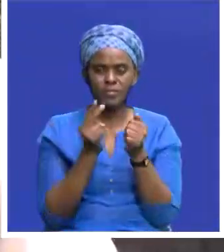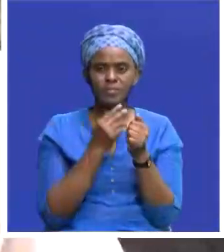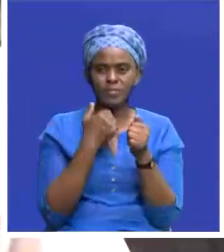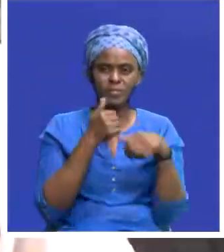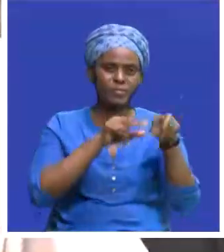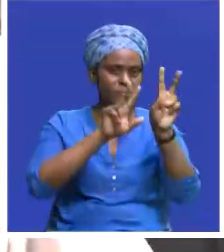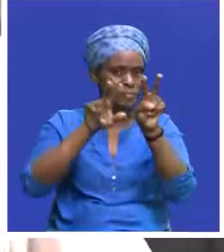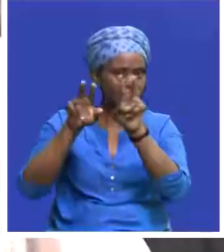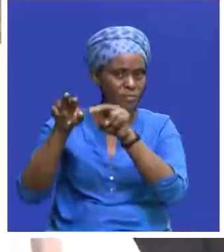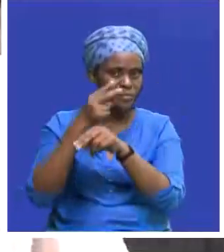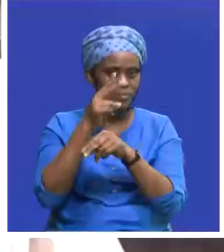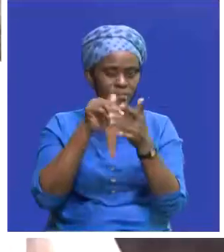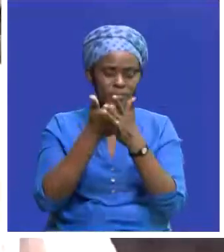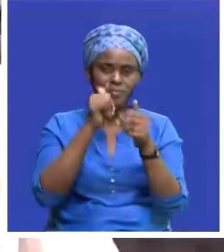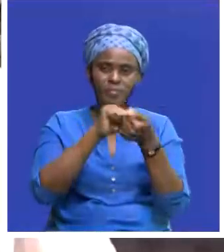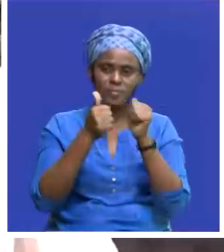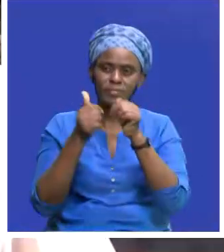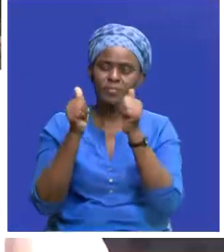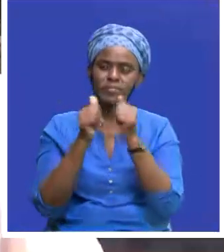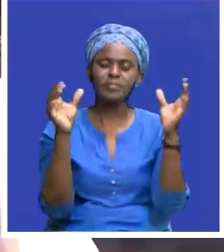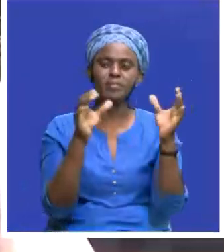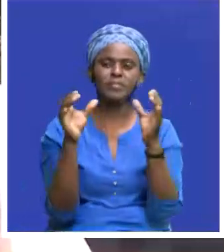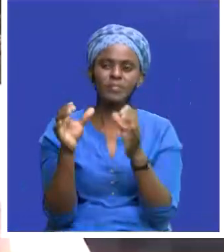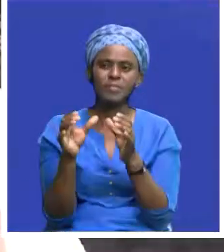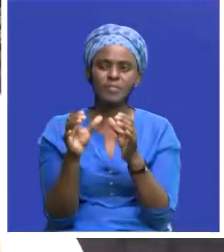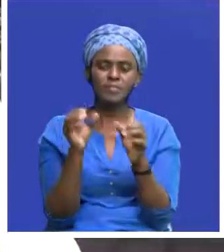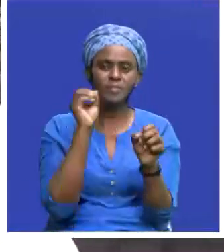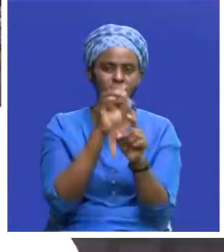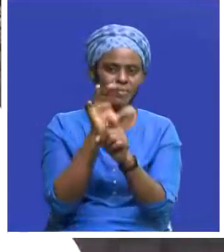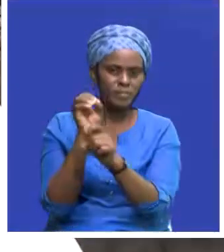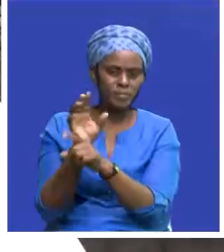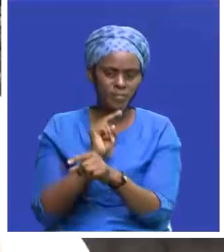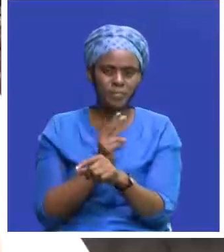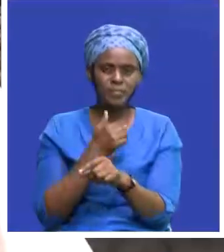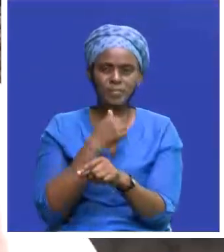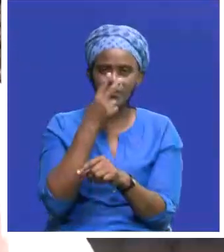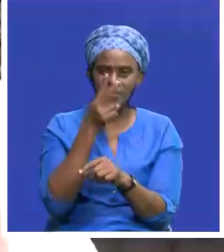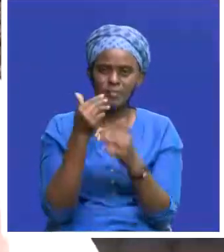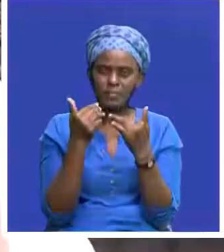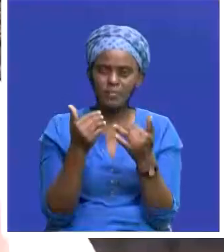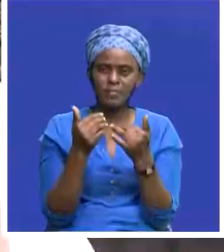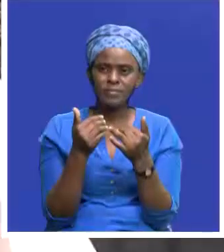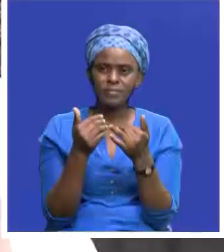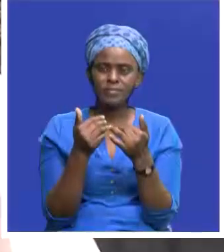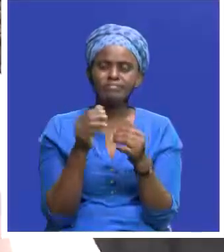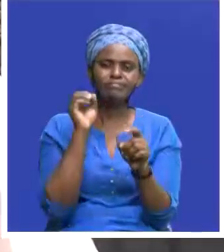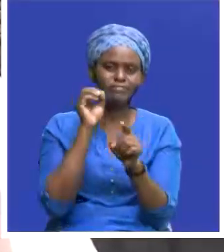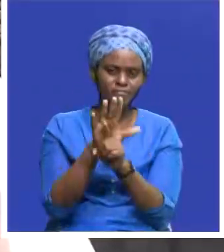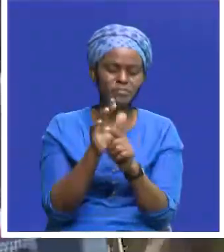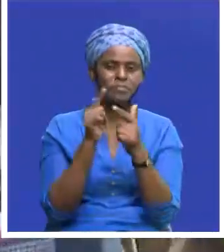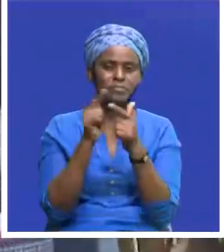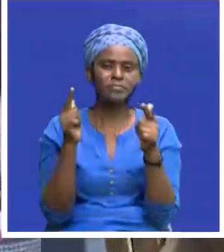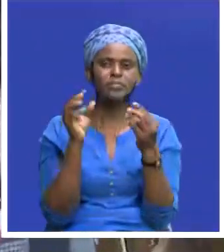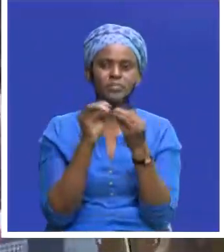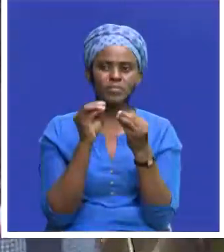seen how the different communities have been impacted. I think what we've seen here is a wide array of impacts,